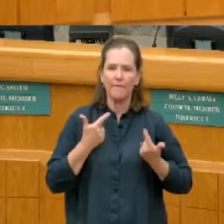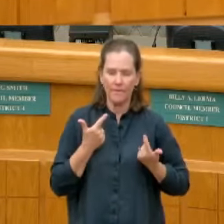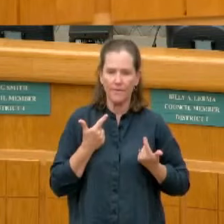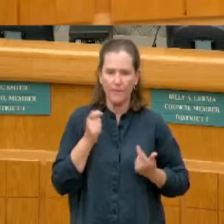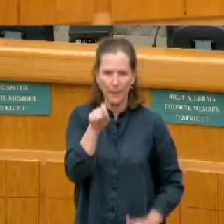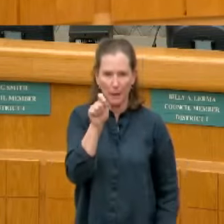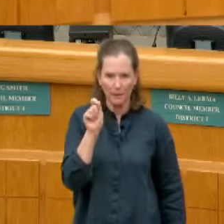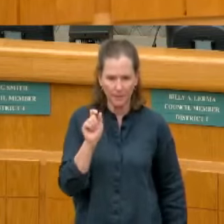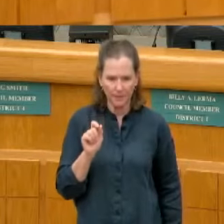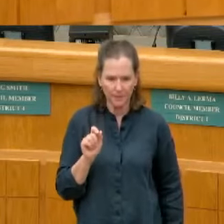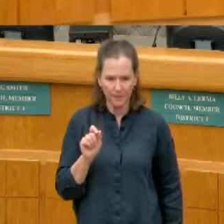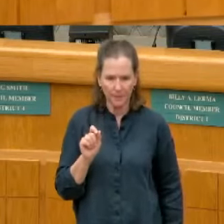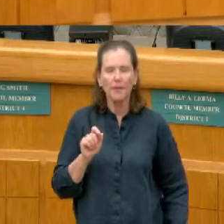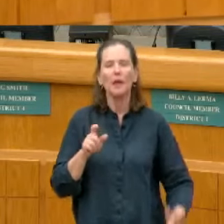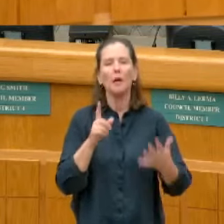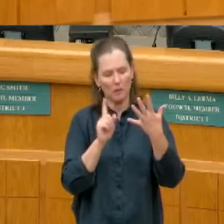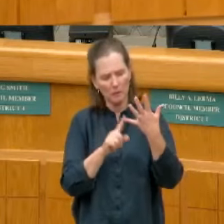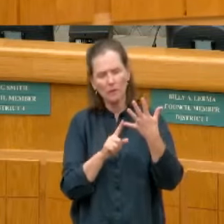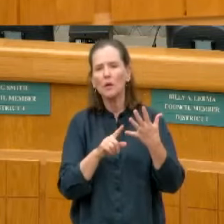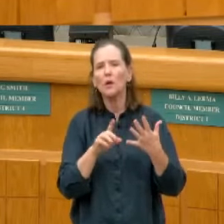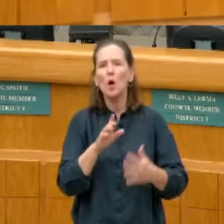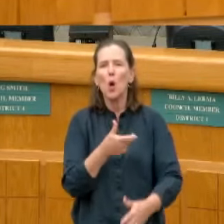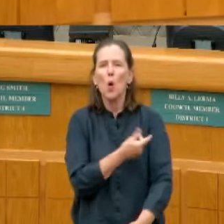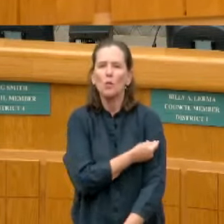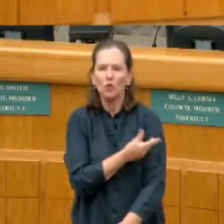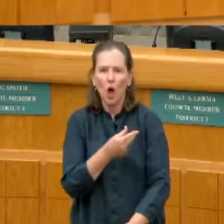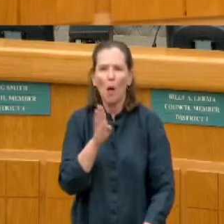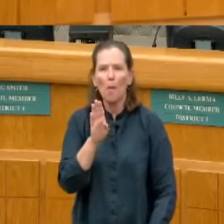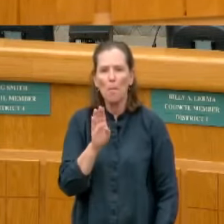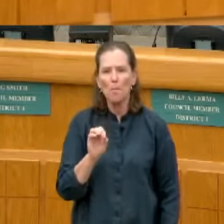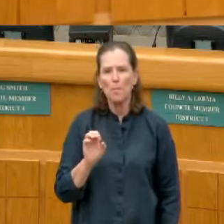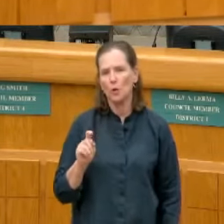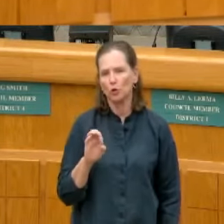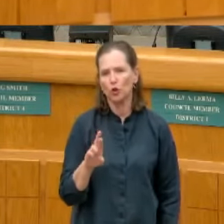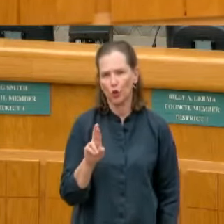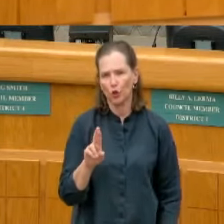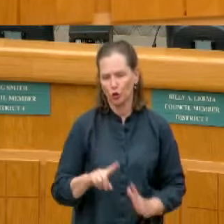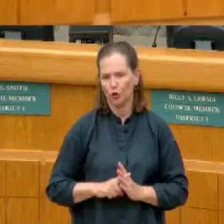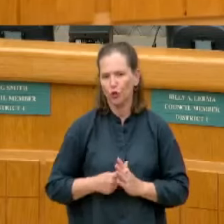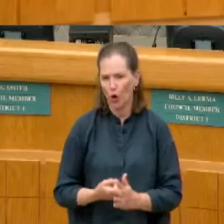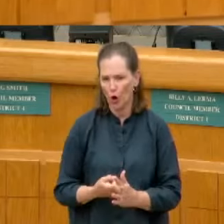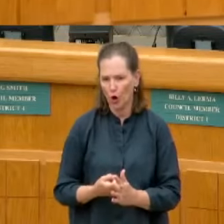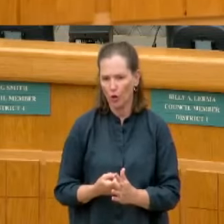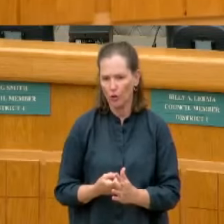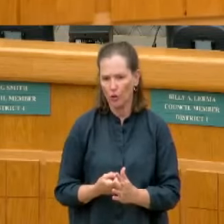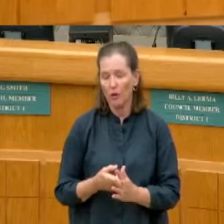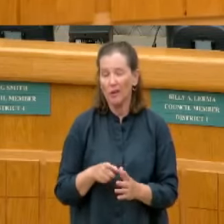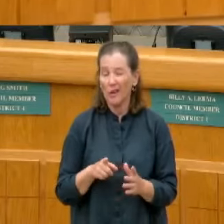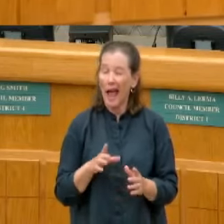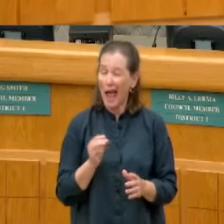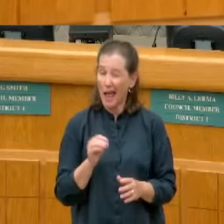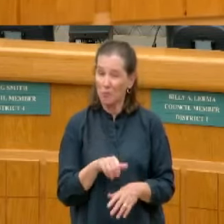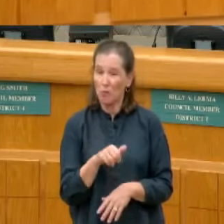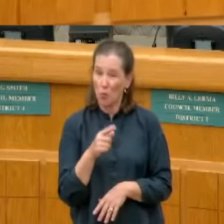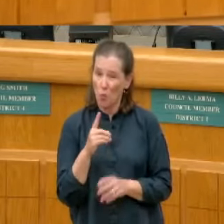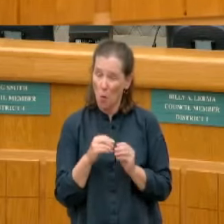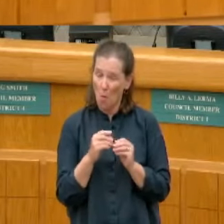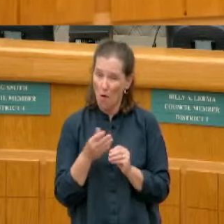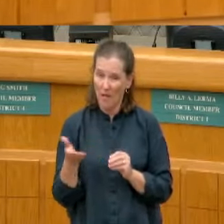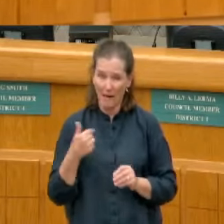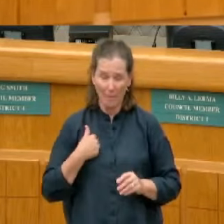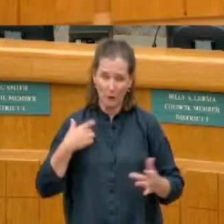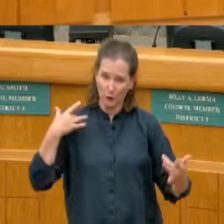booster shots that are coming, and I want to talk about something that I'm really worried about. It's something that, quite frankly, anybody that works